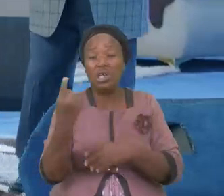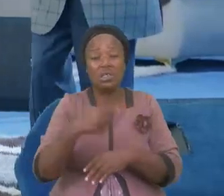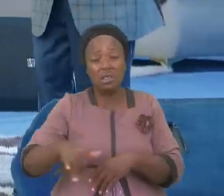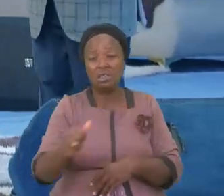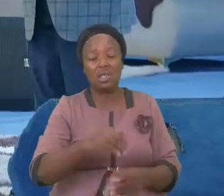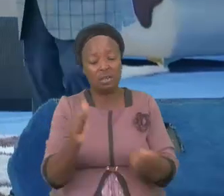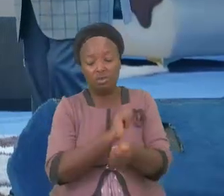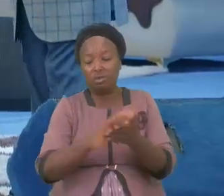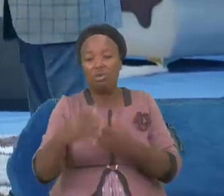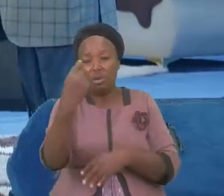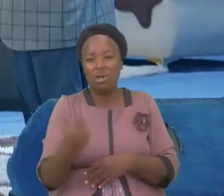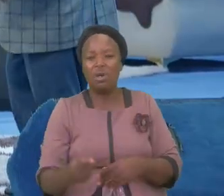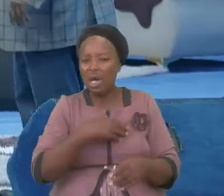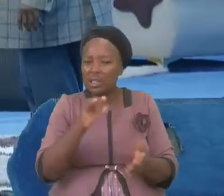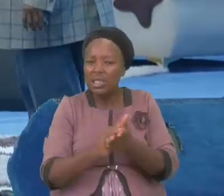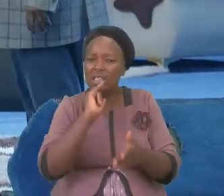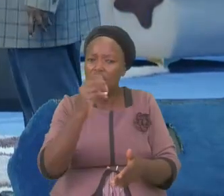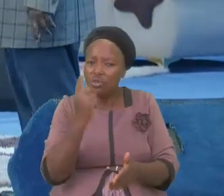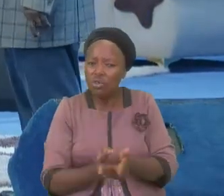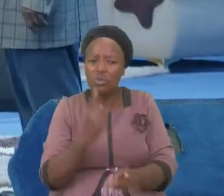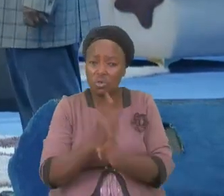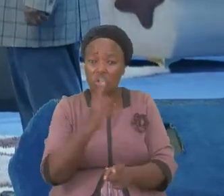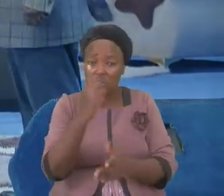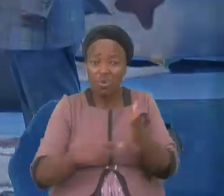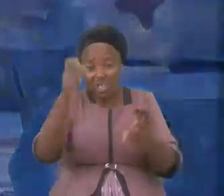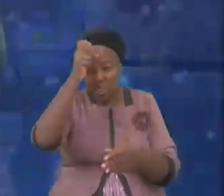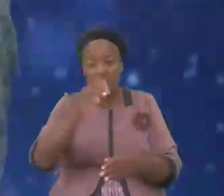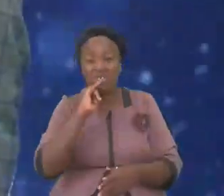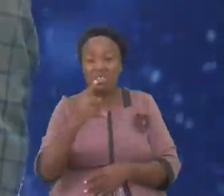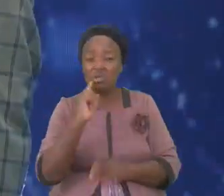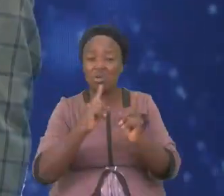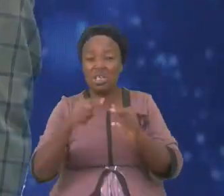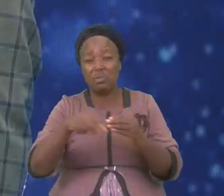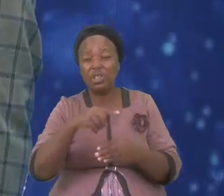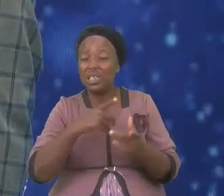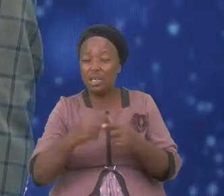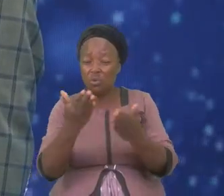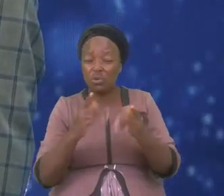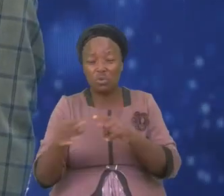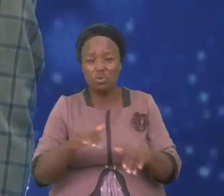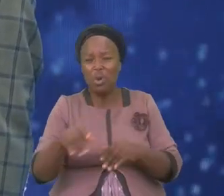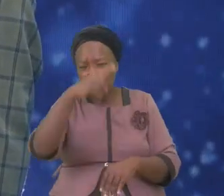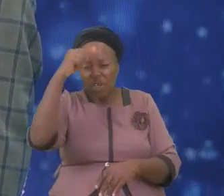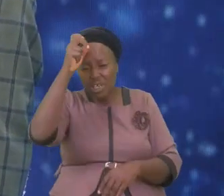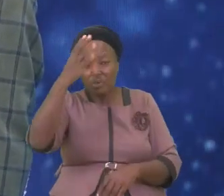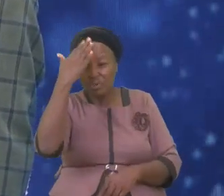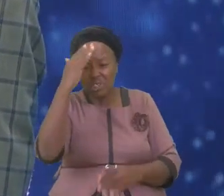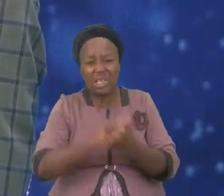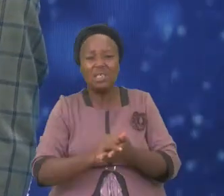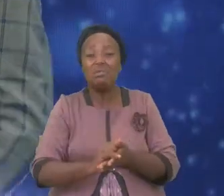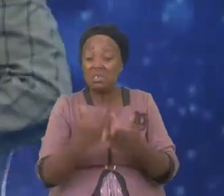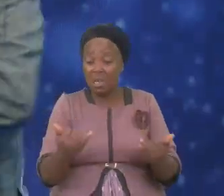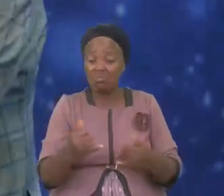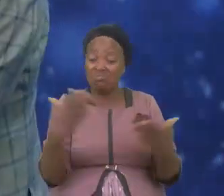The devil knows that he's down. He came from heaven. He rebelled